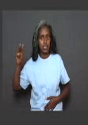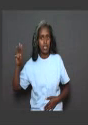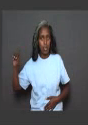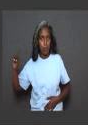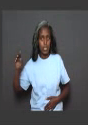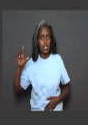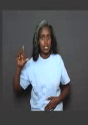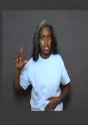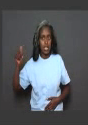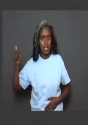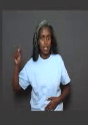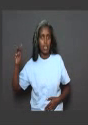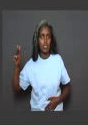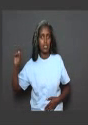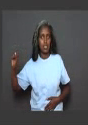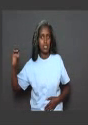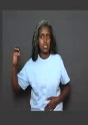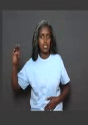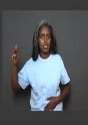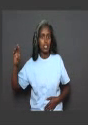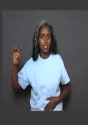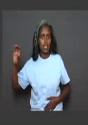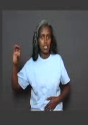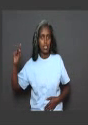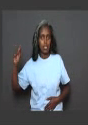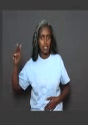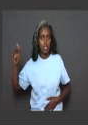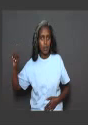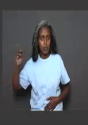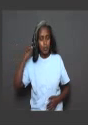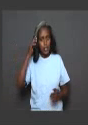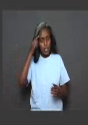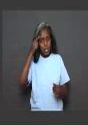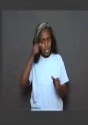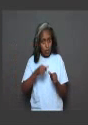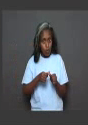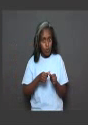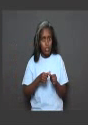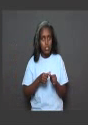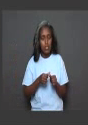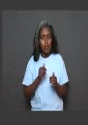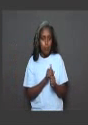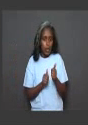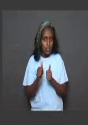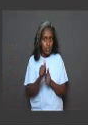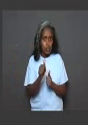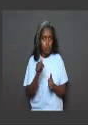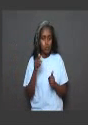Latus Rectum is the chord that passes through the focus and